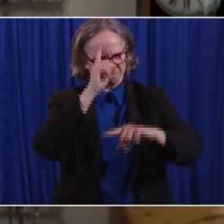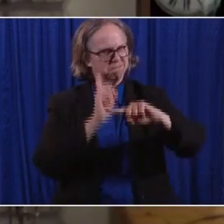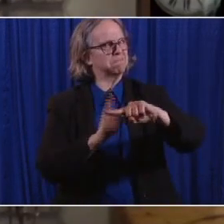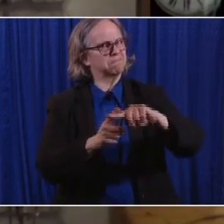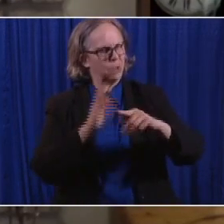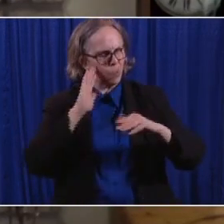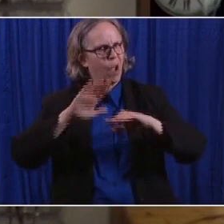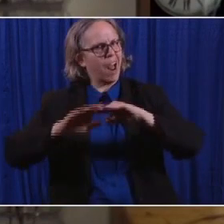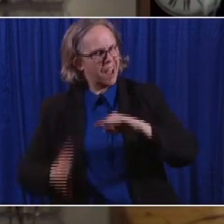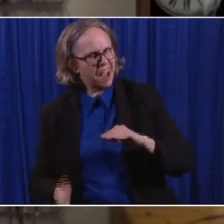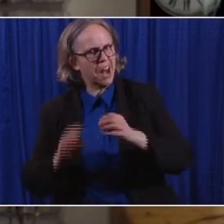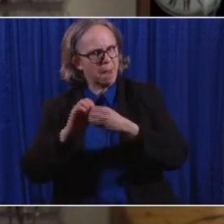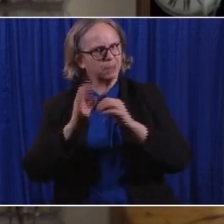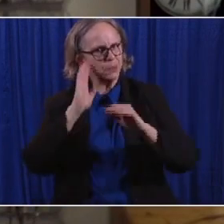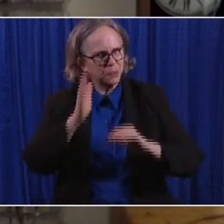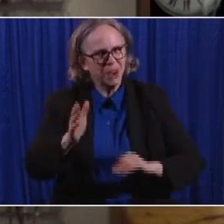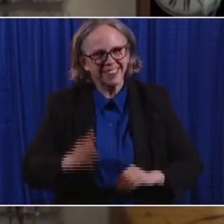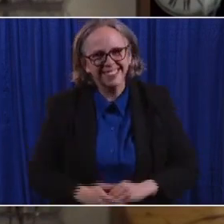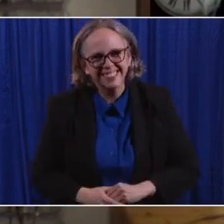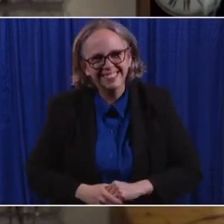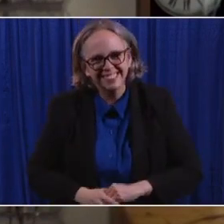occurring.